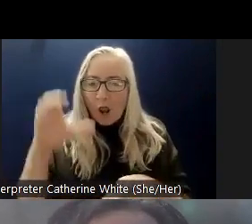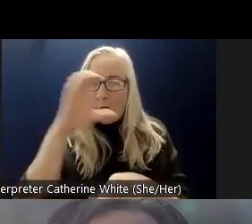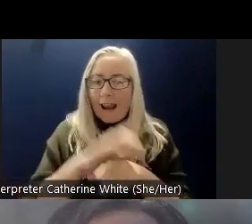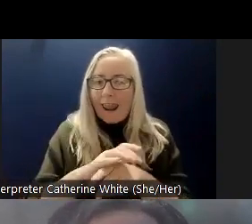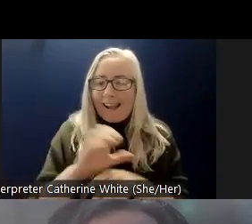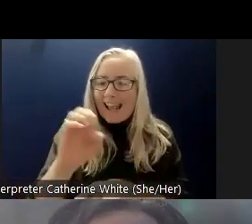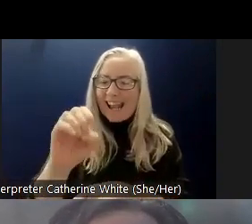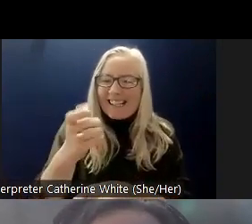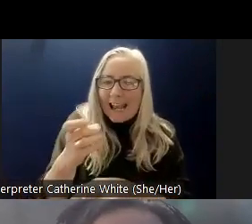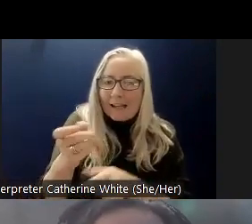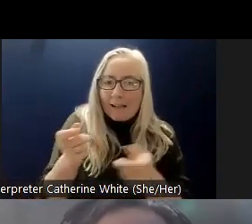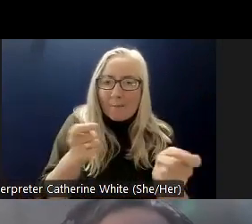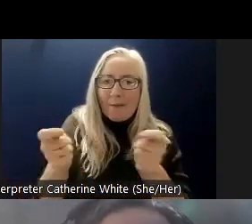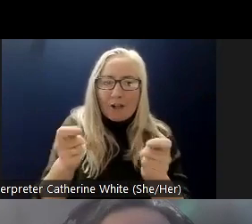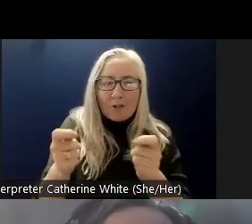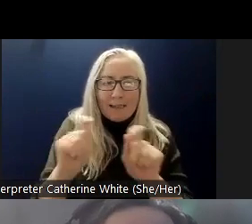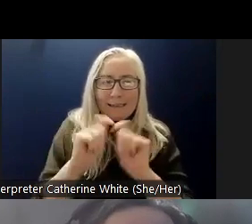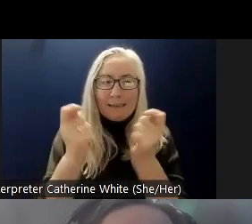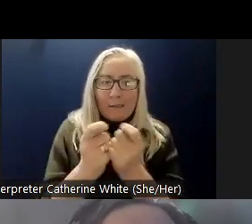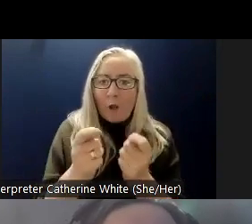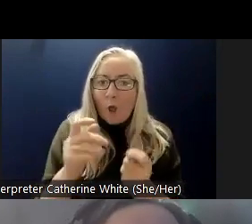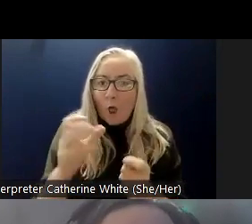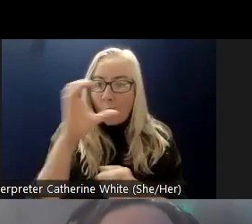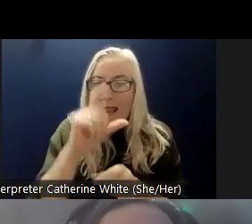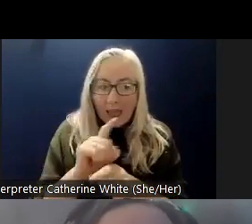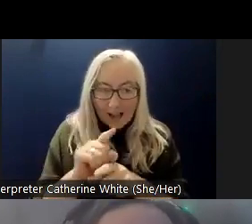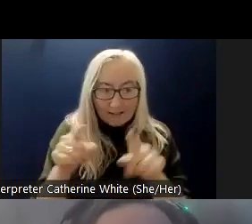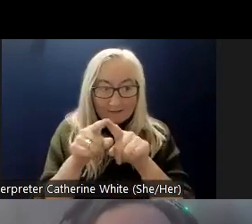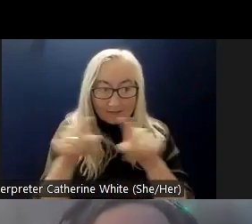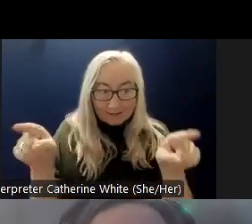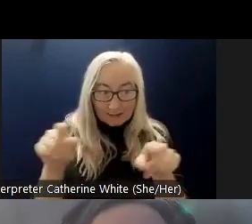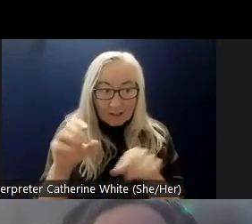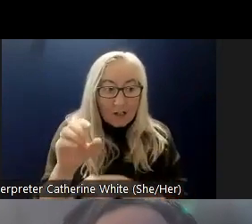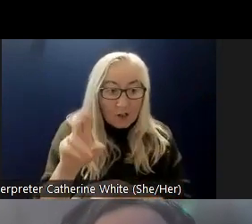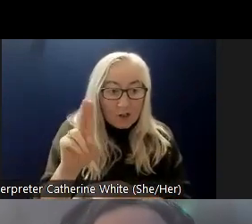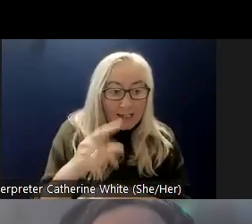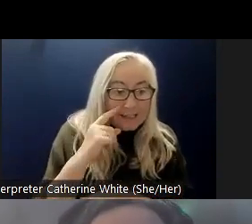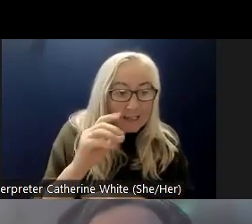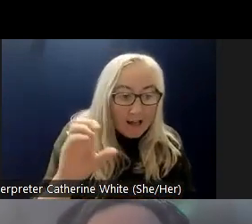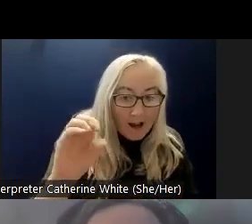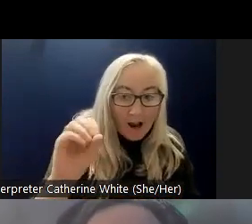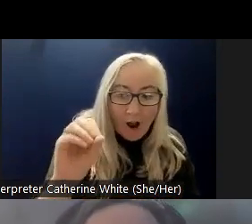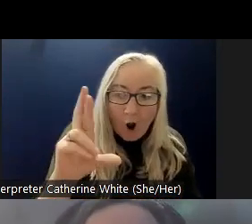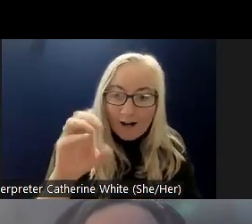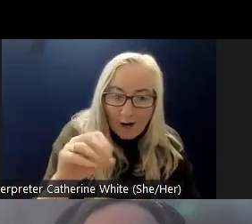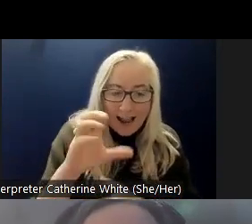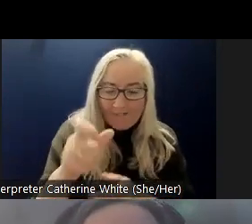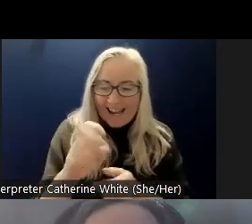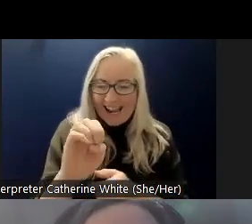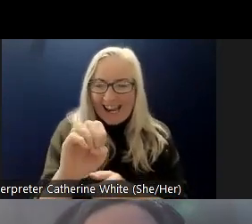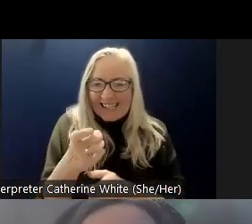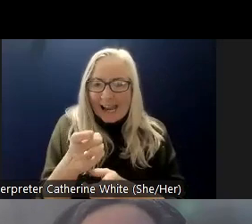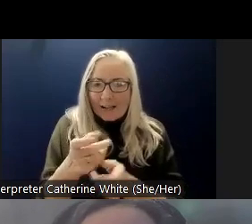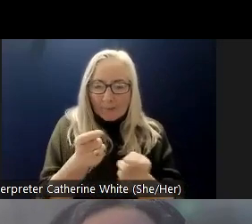management team looks like. So the REO is there at the centre, has an executive management